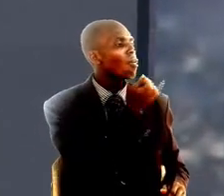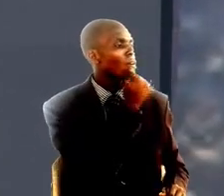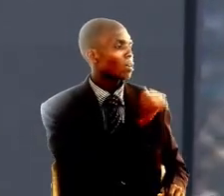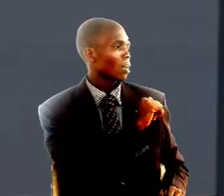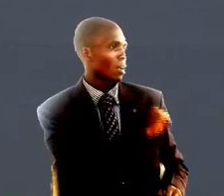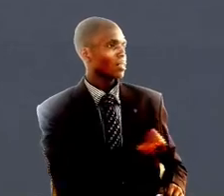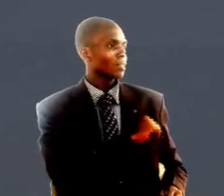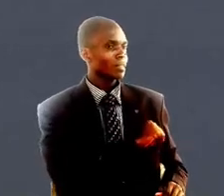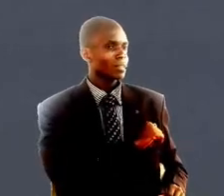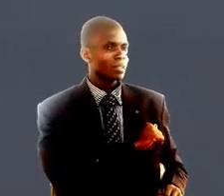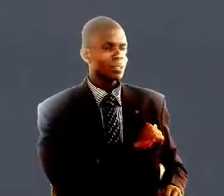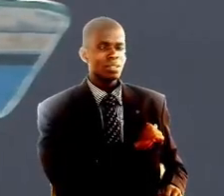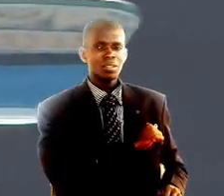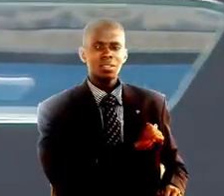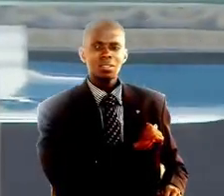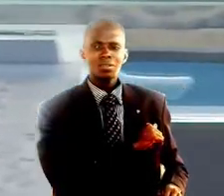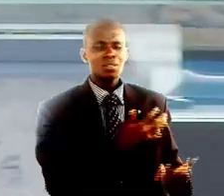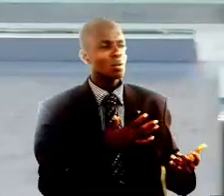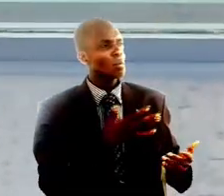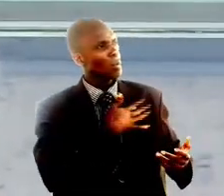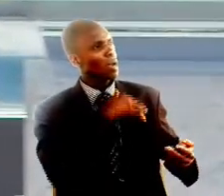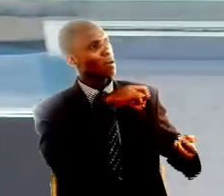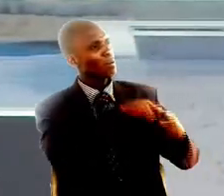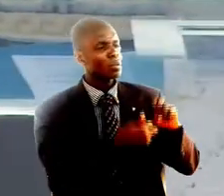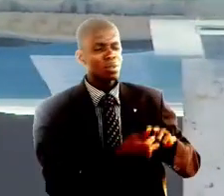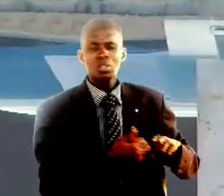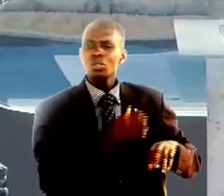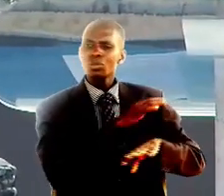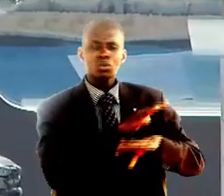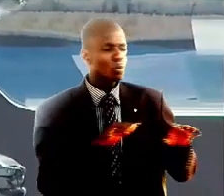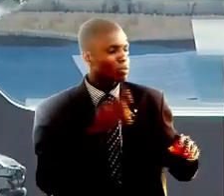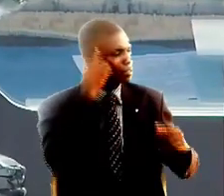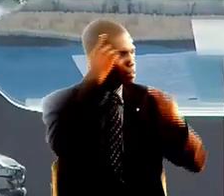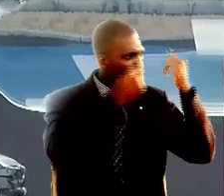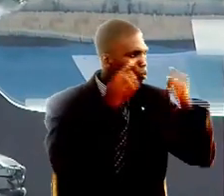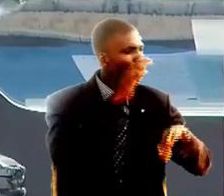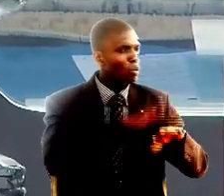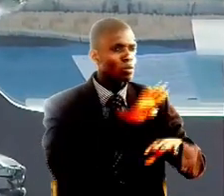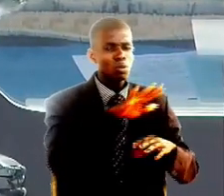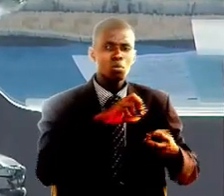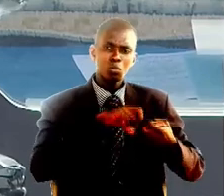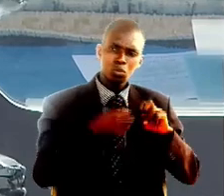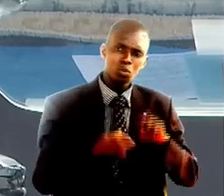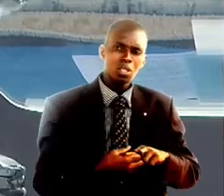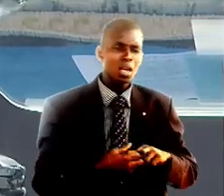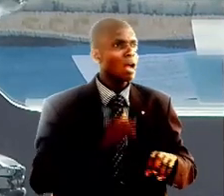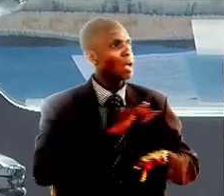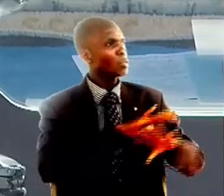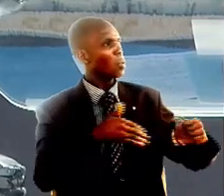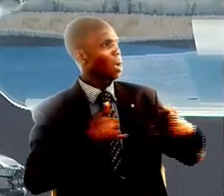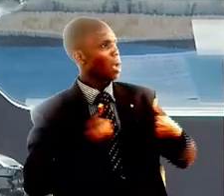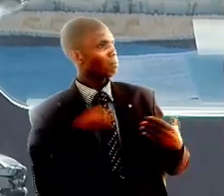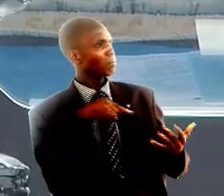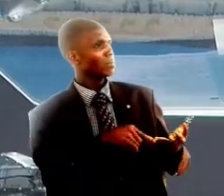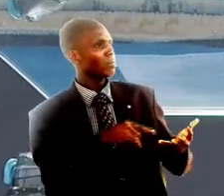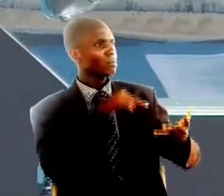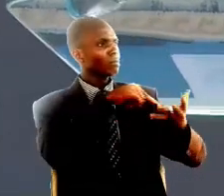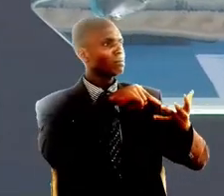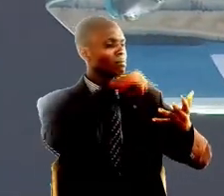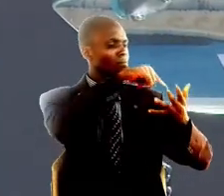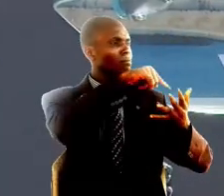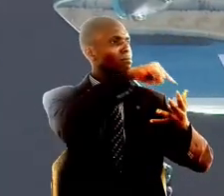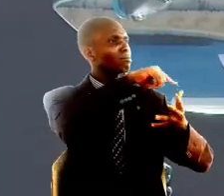our predicament? We consider the things we don't like. And we consider the things